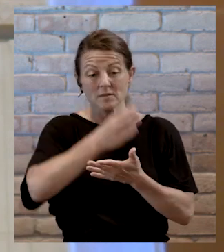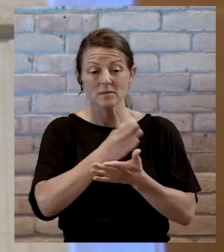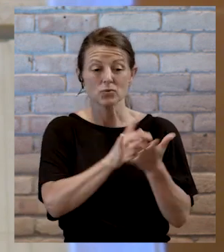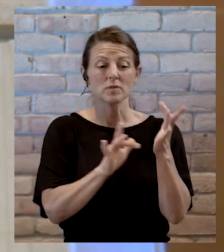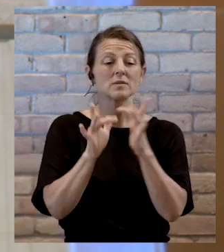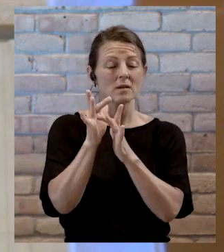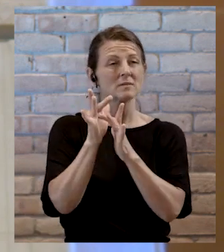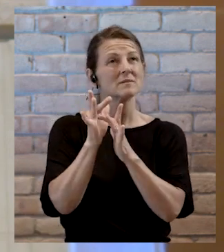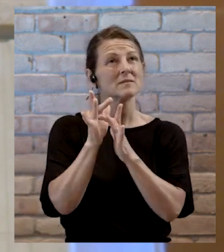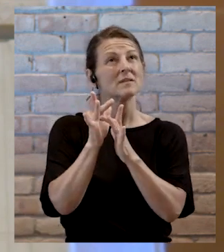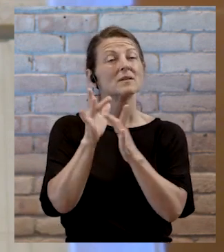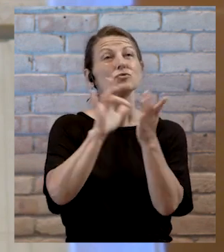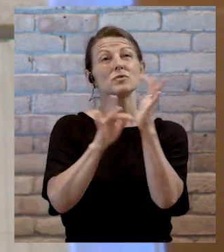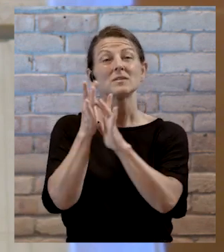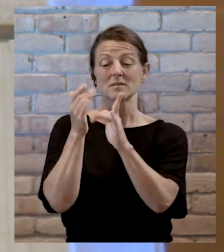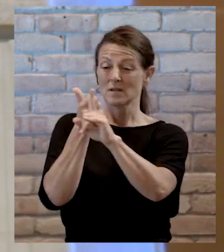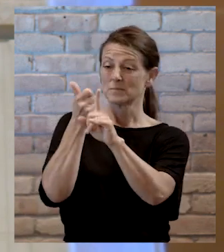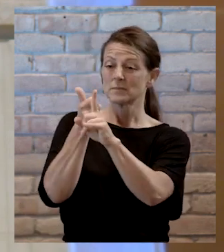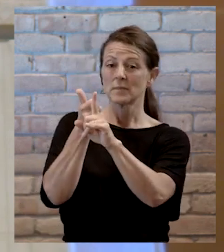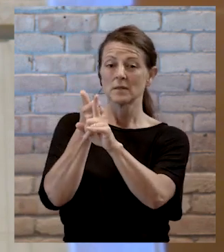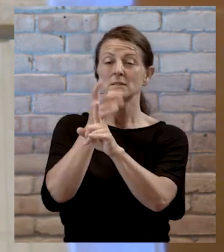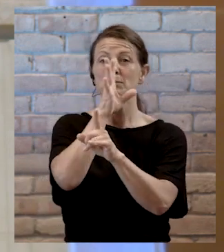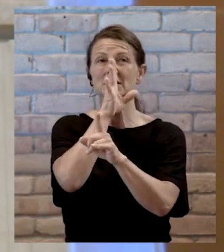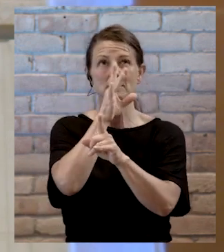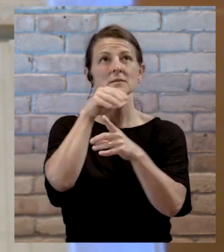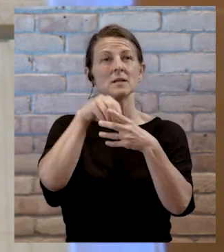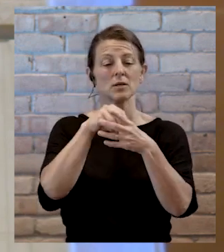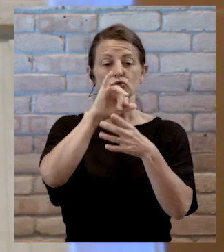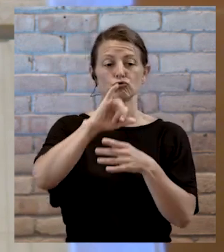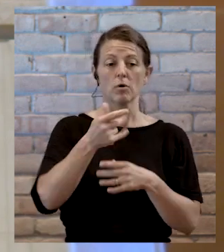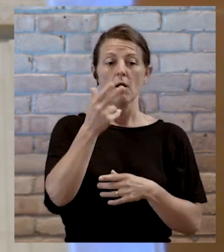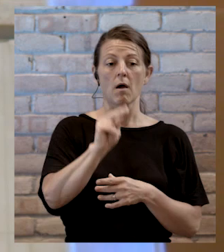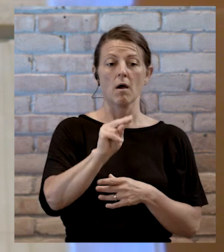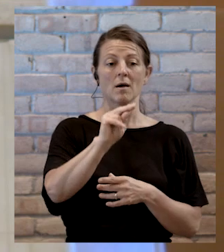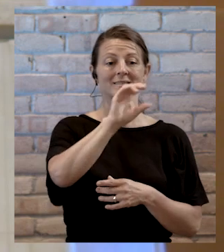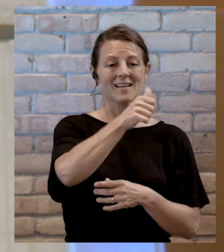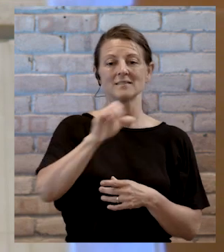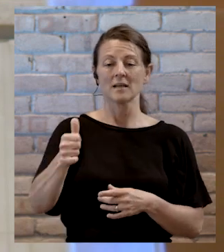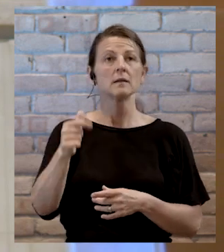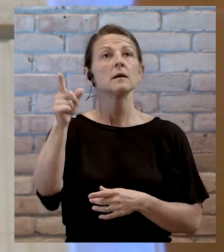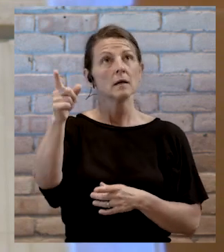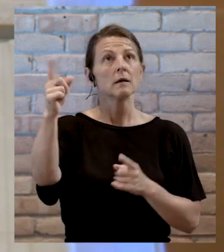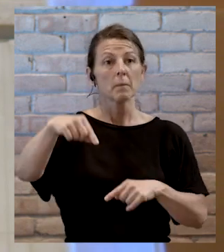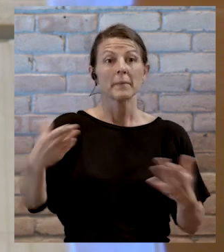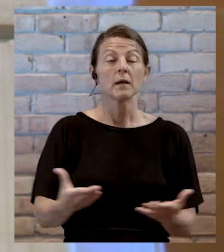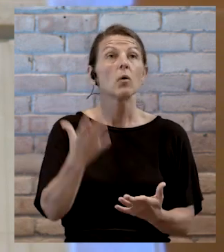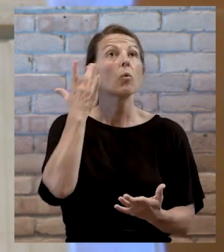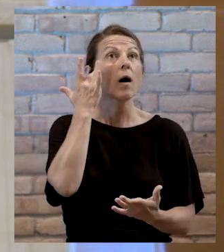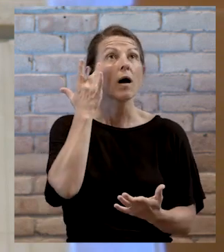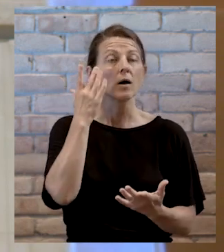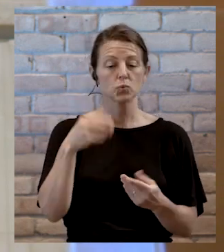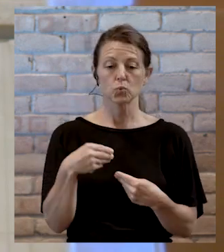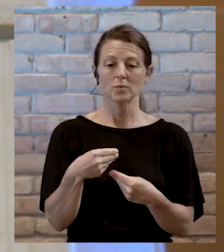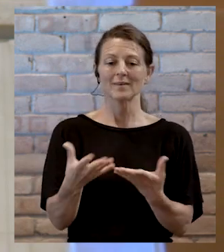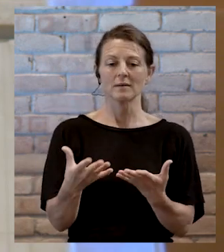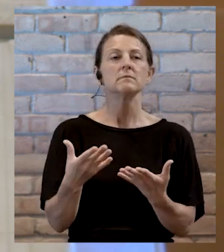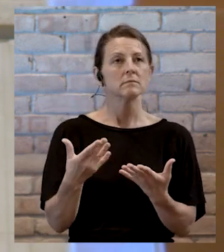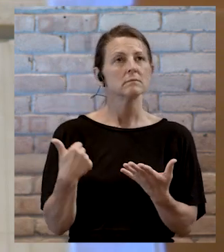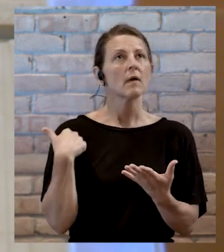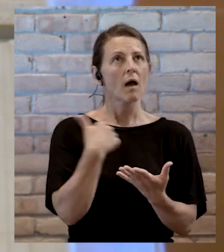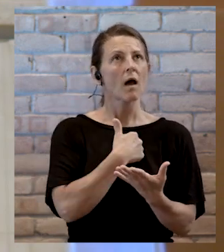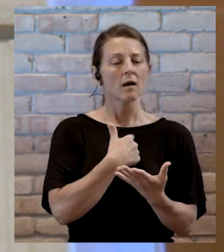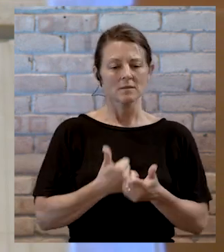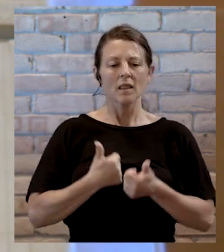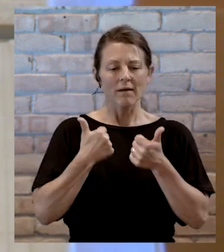himself speaks to us in John 10, verse 10, that he has come to give us life. That forgiveness